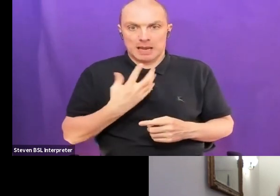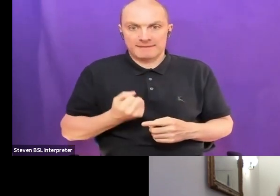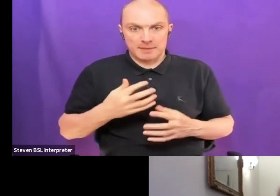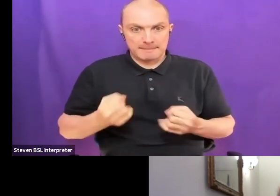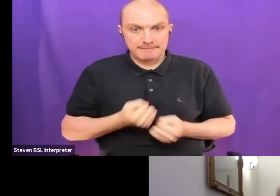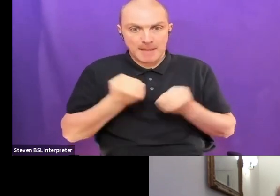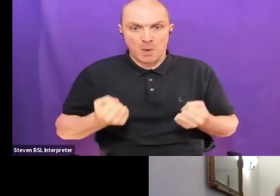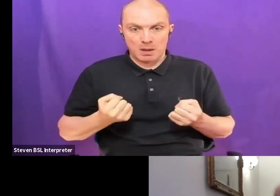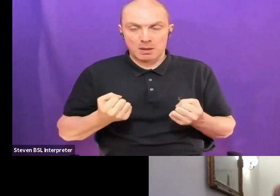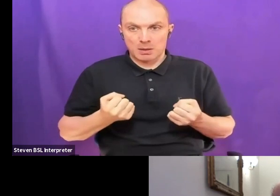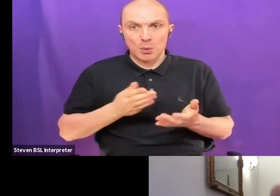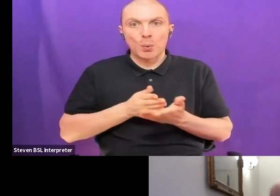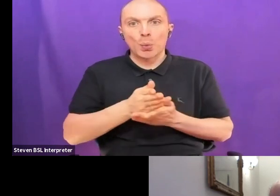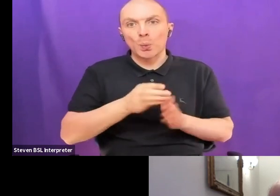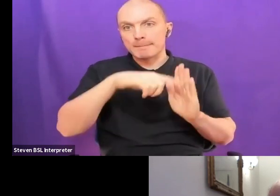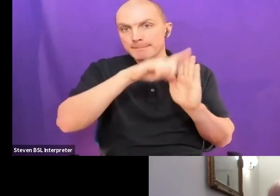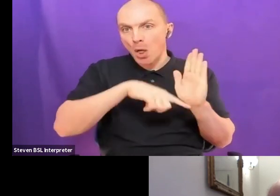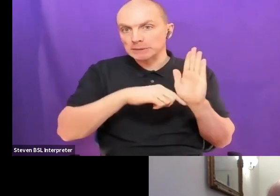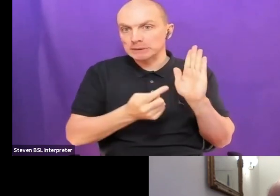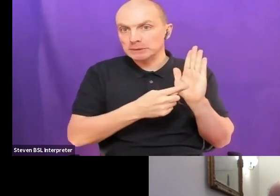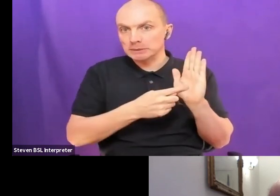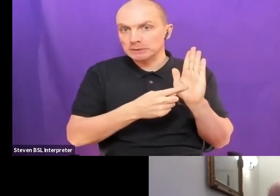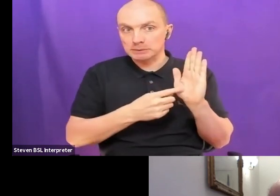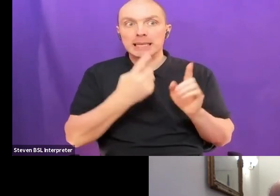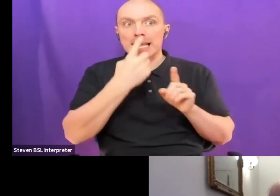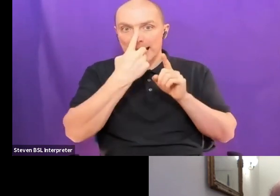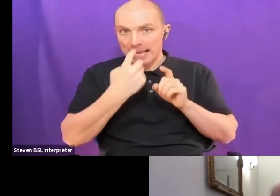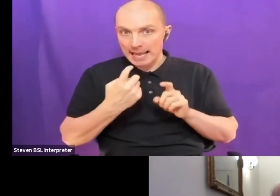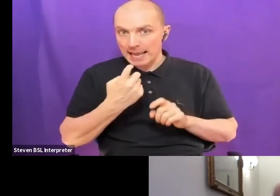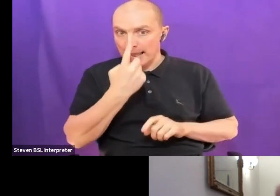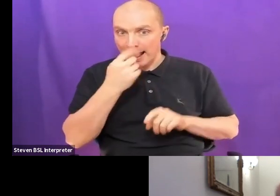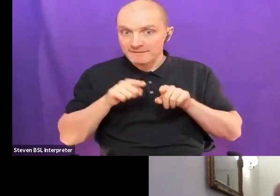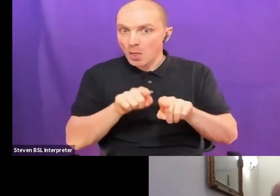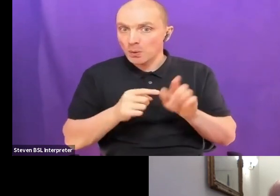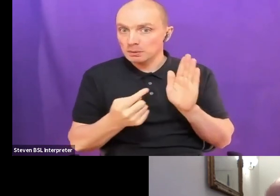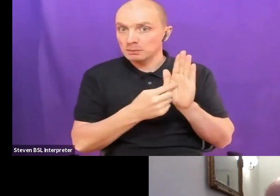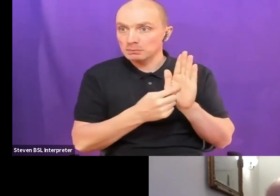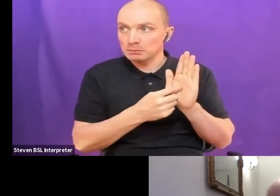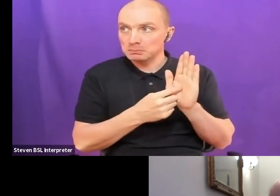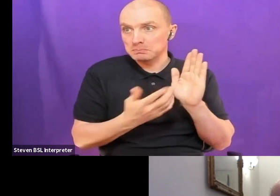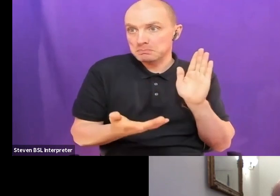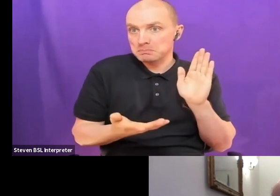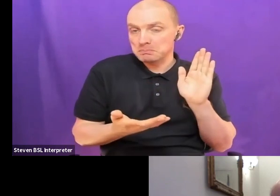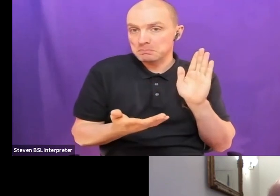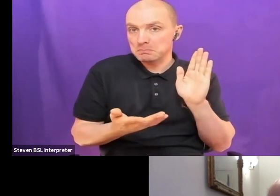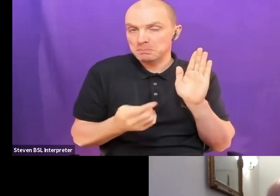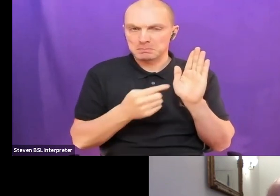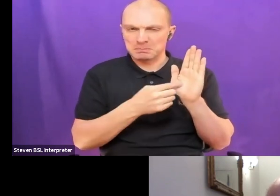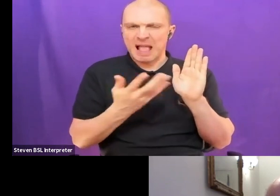use them? We don't seem very keen in using many existing powers, such as to control speed limits